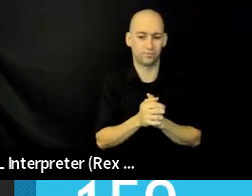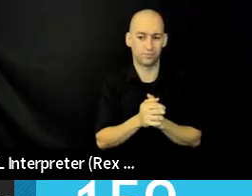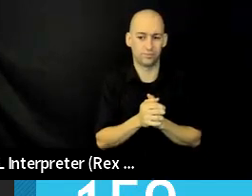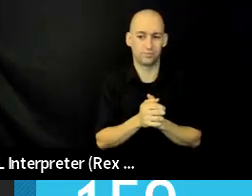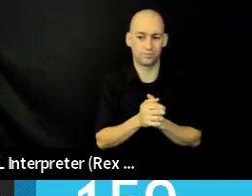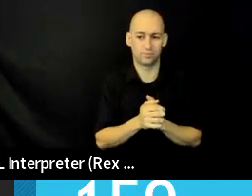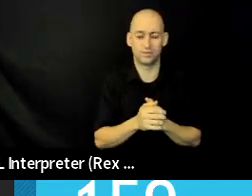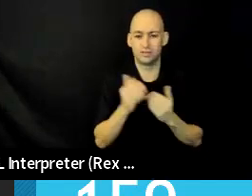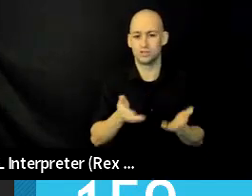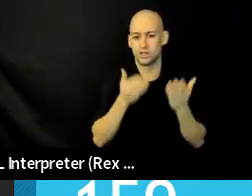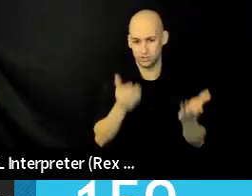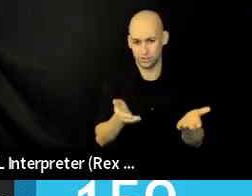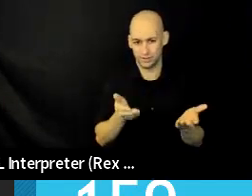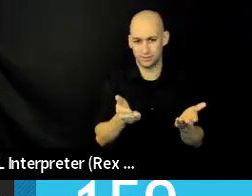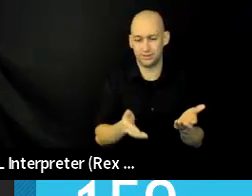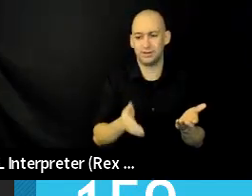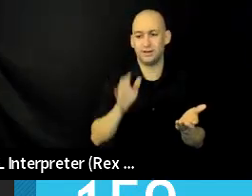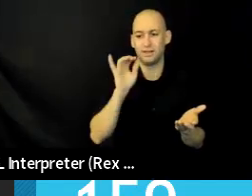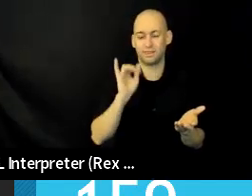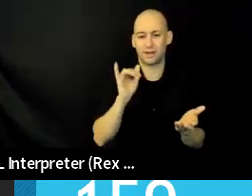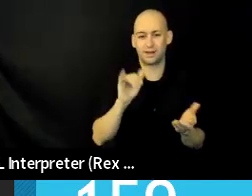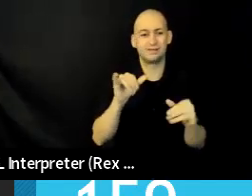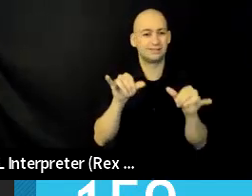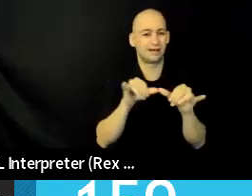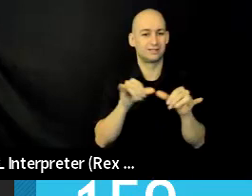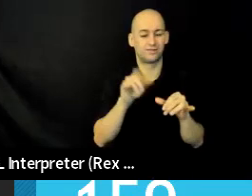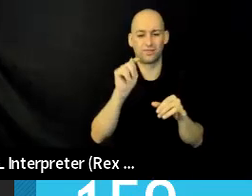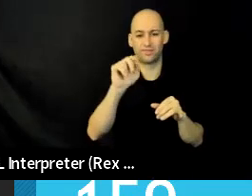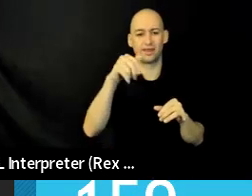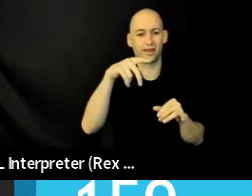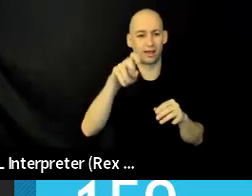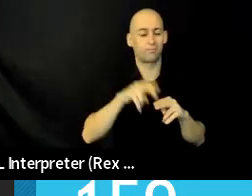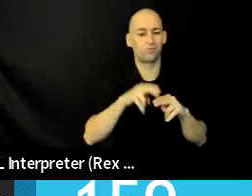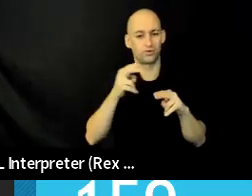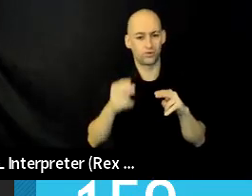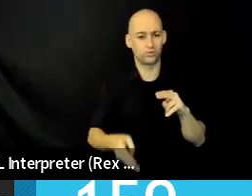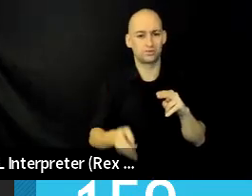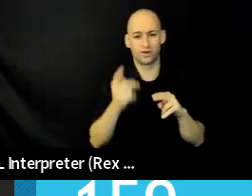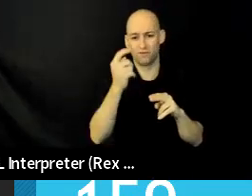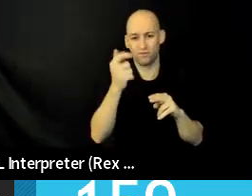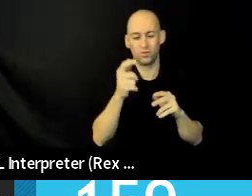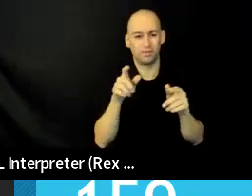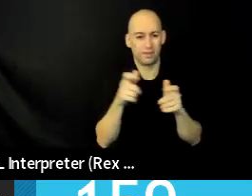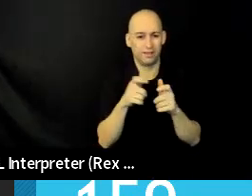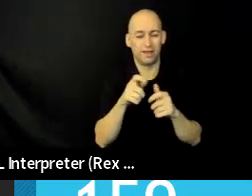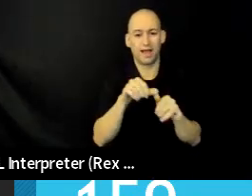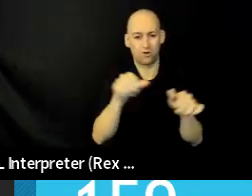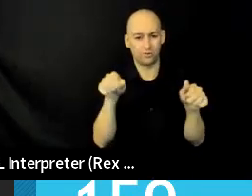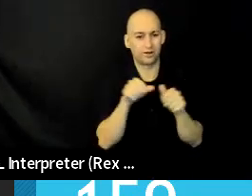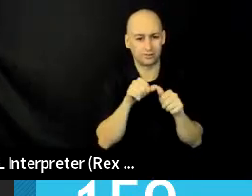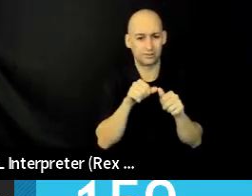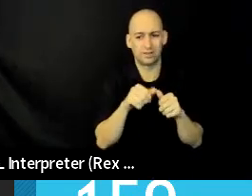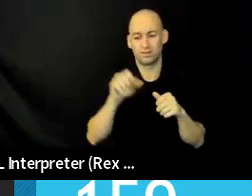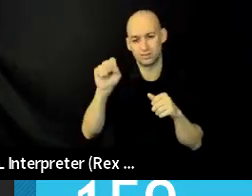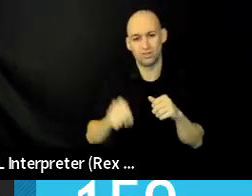The suggestion that the size of the take was reduced a couple of little areas across the southern portion,